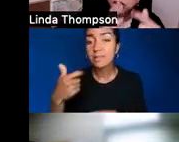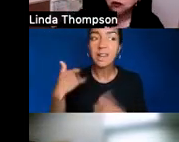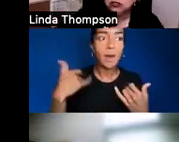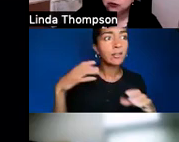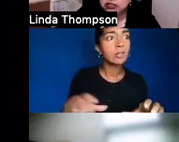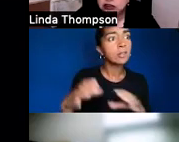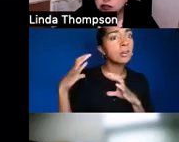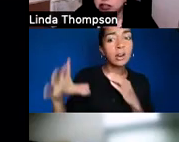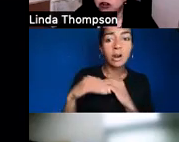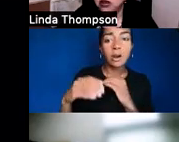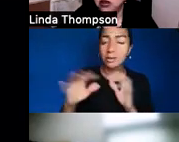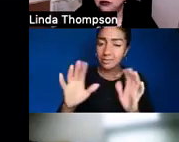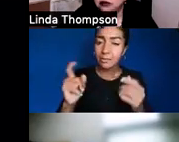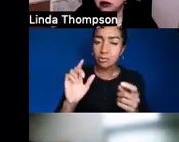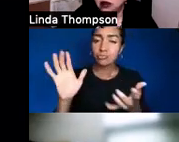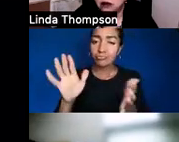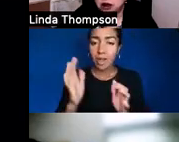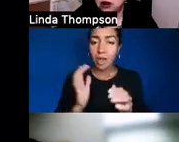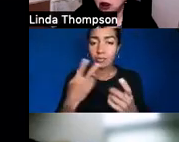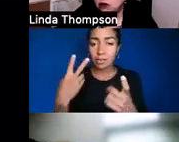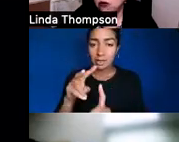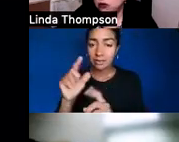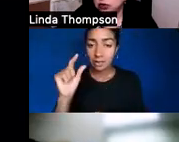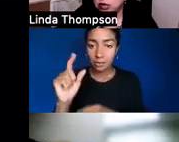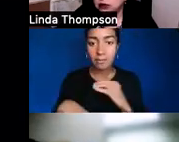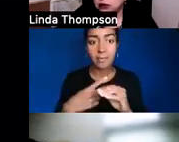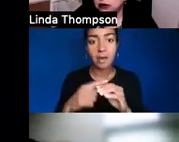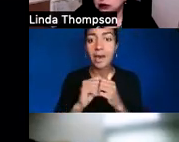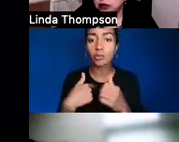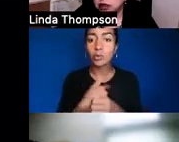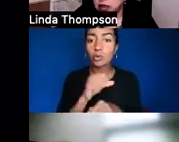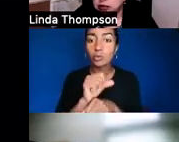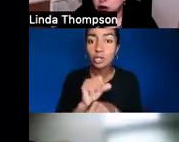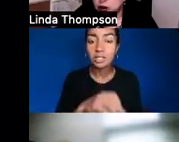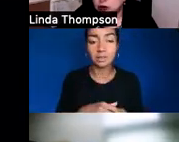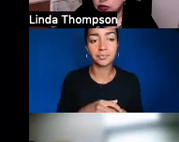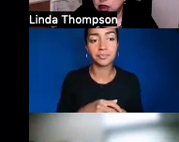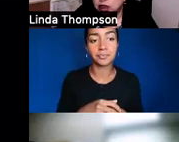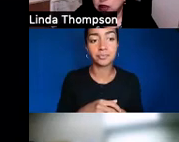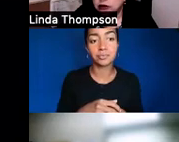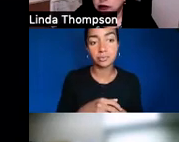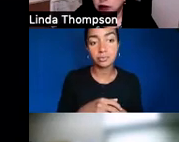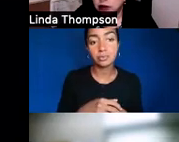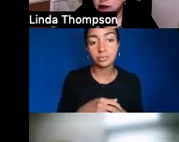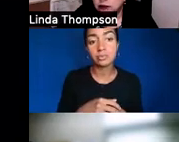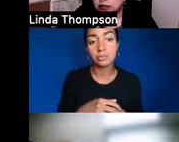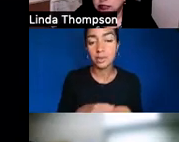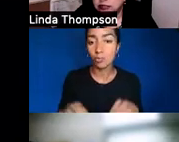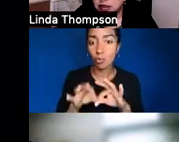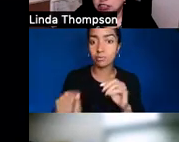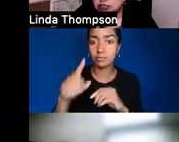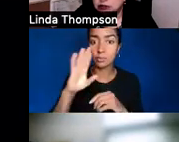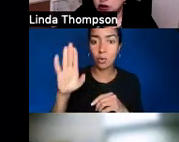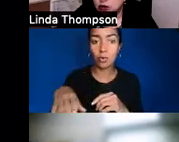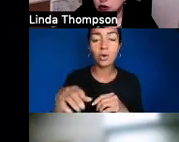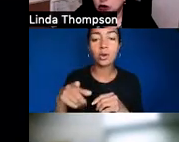change our perspective a little bit about how we're working and know that it's